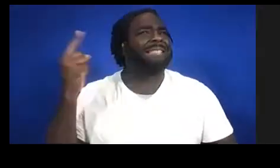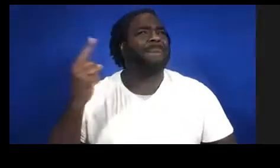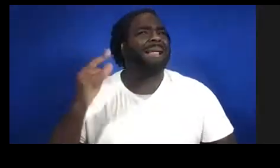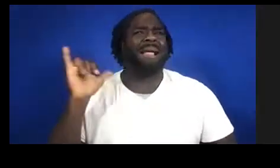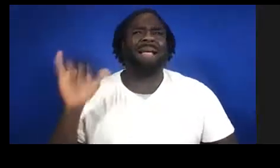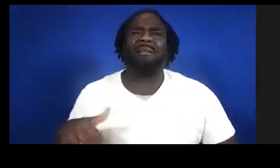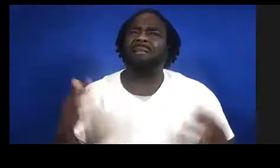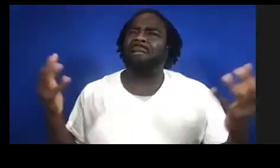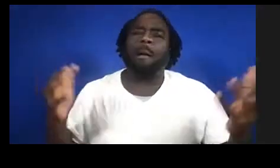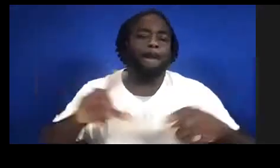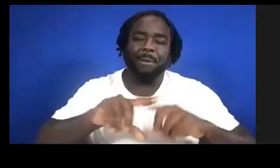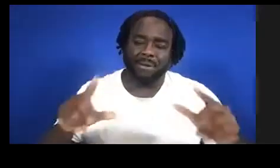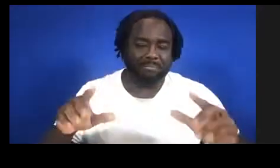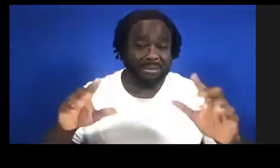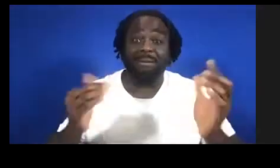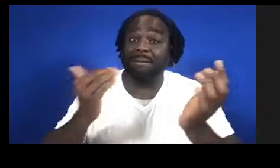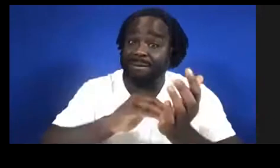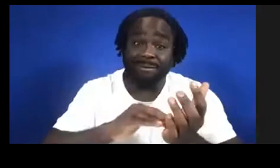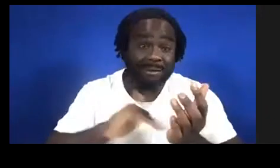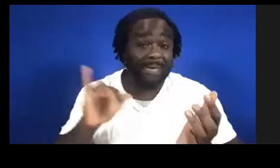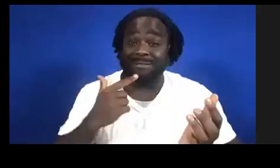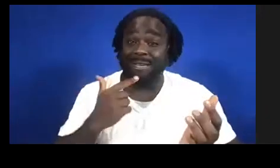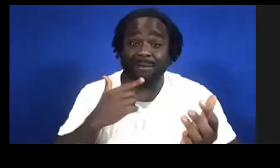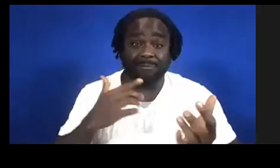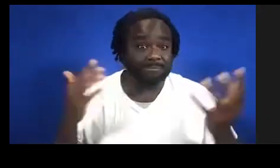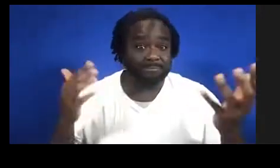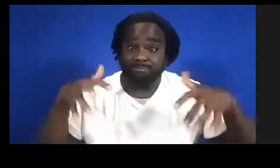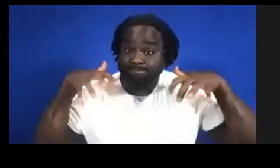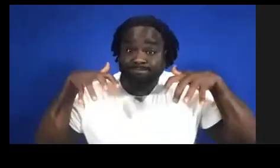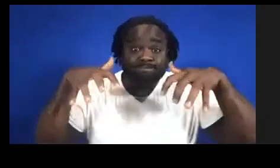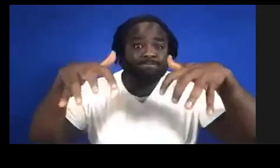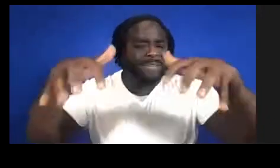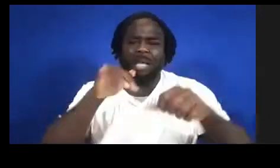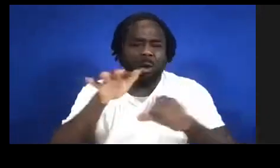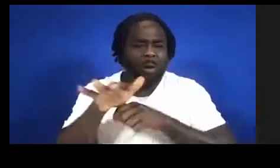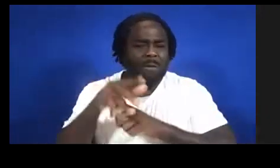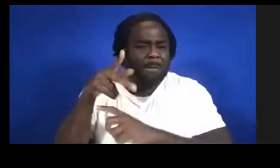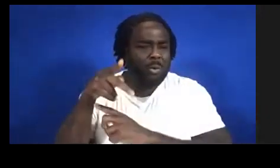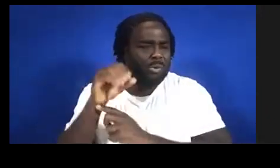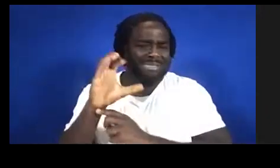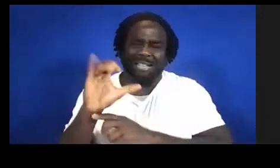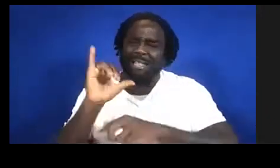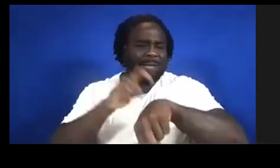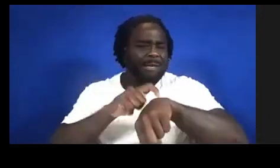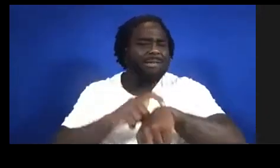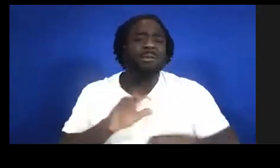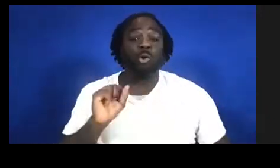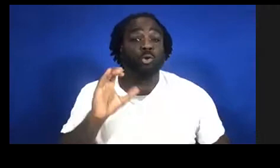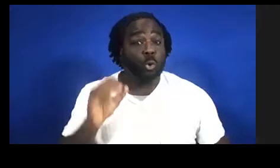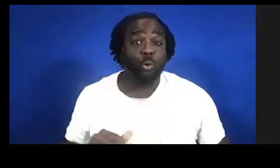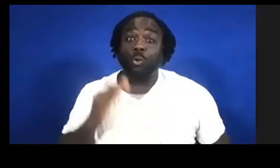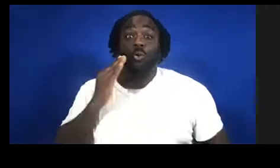And I don't know that I was thinking clearly when I asked her to come in and interpret, but it was what it